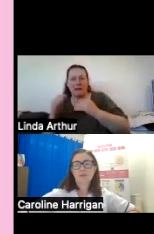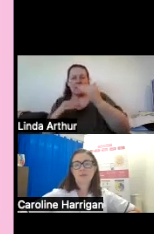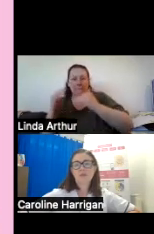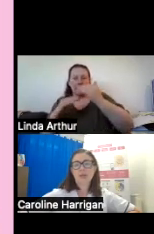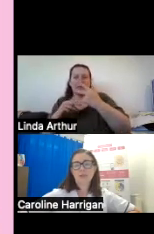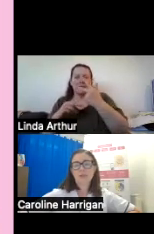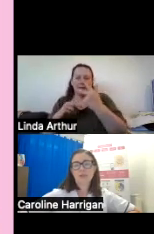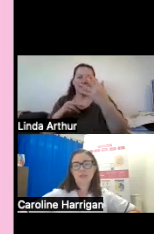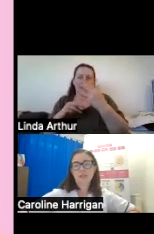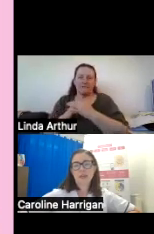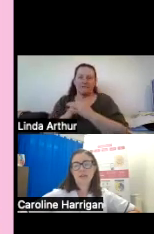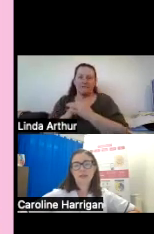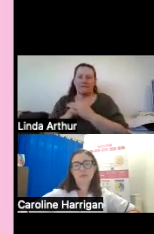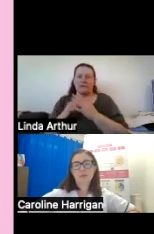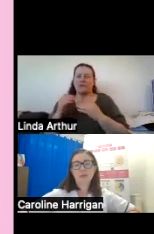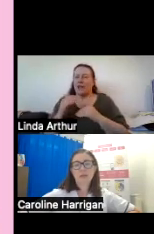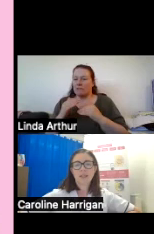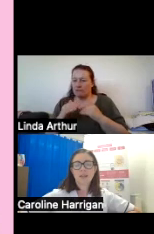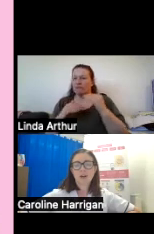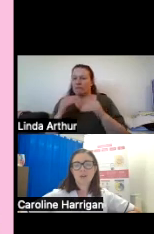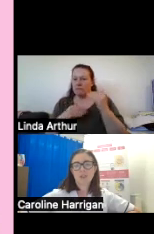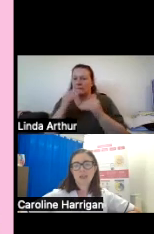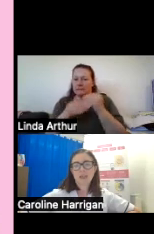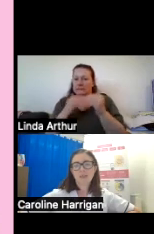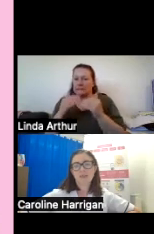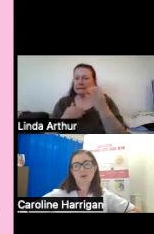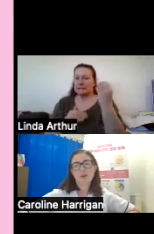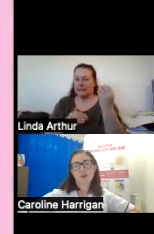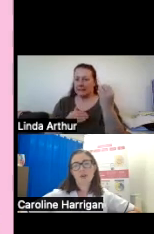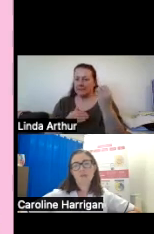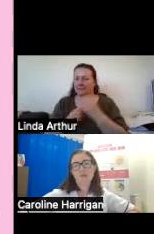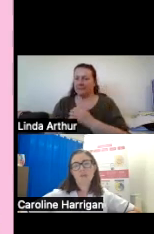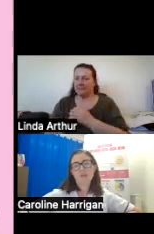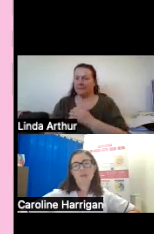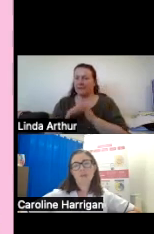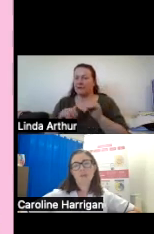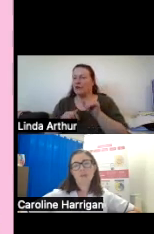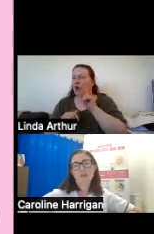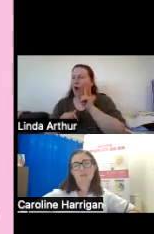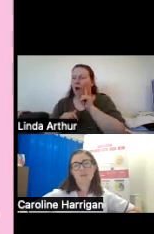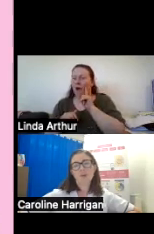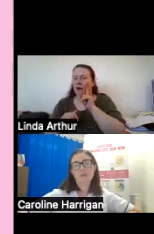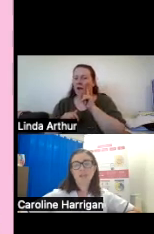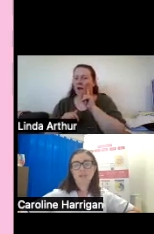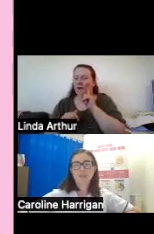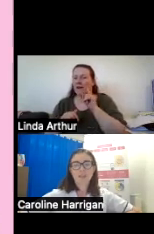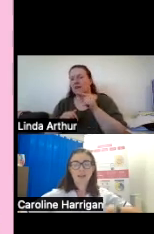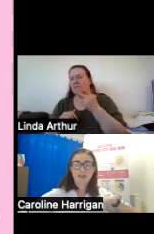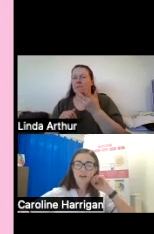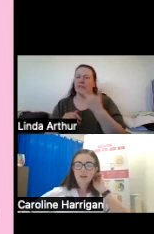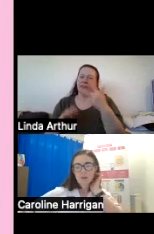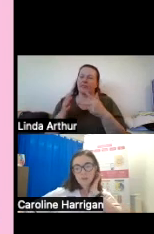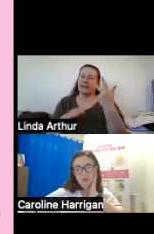then gradually build it up to 10 times. So little and often is the key of these. So how often is top right corner, you're saying about